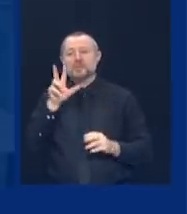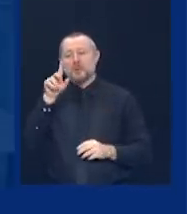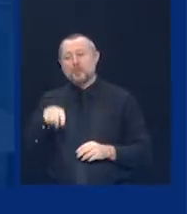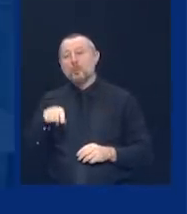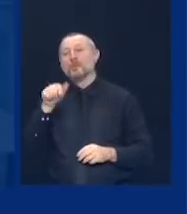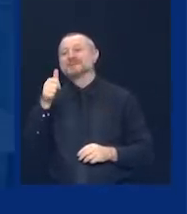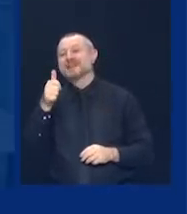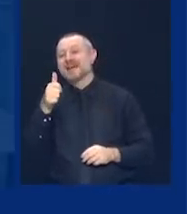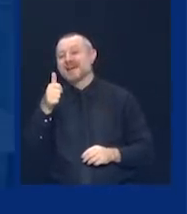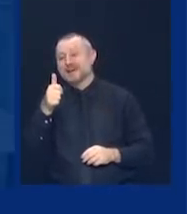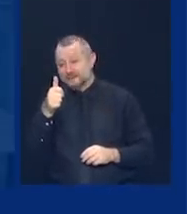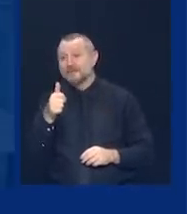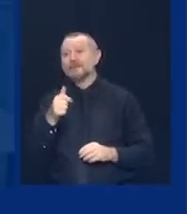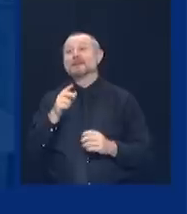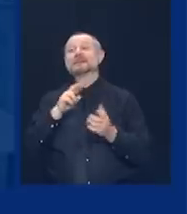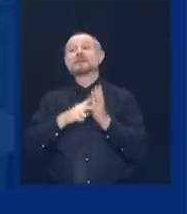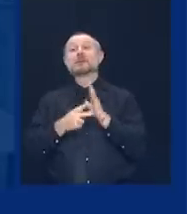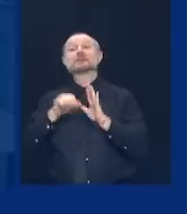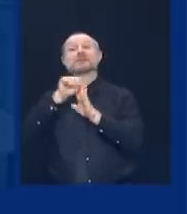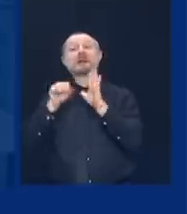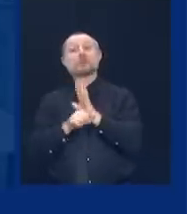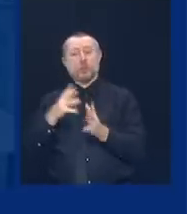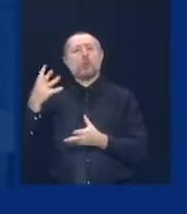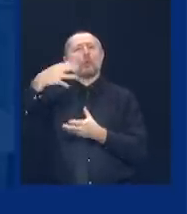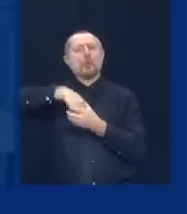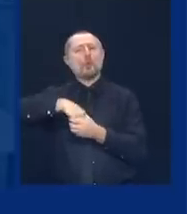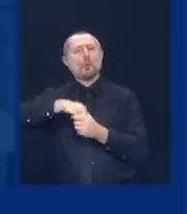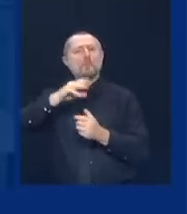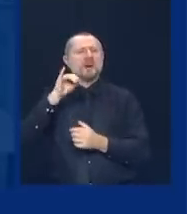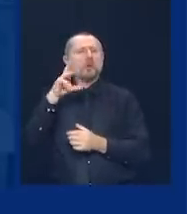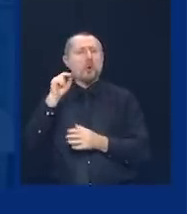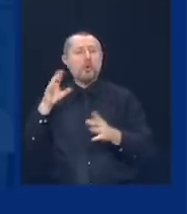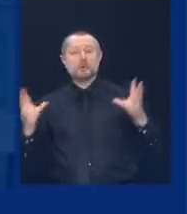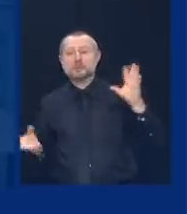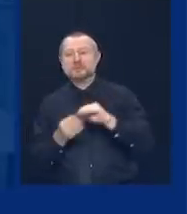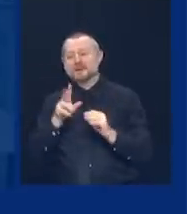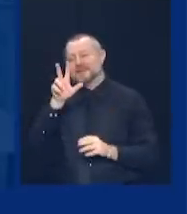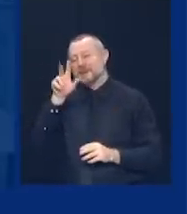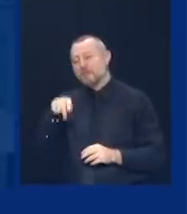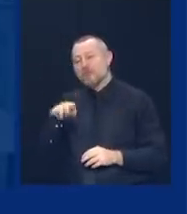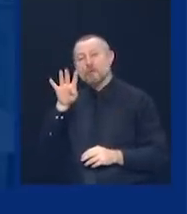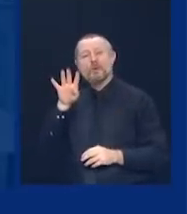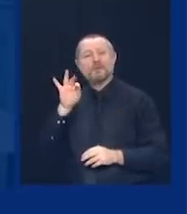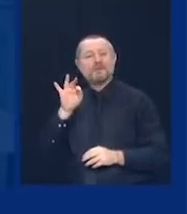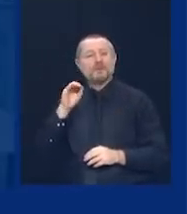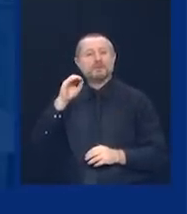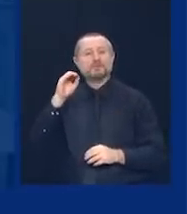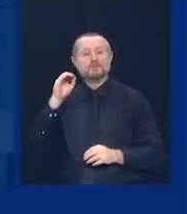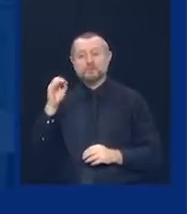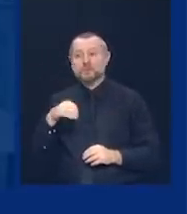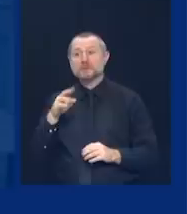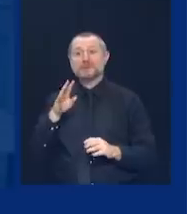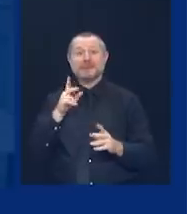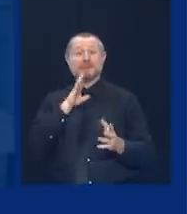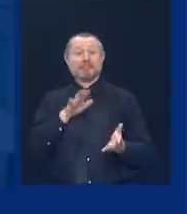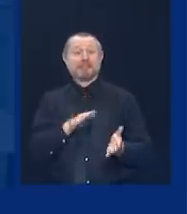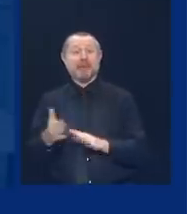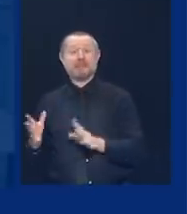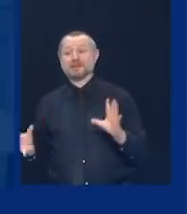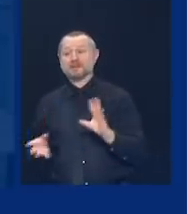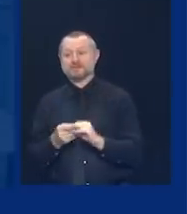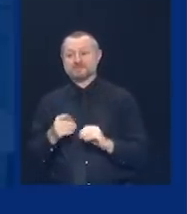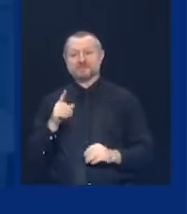Statewide with microclusters, 3.4. Statewide death, 35, they're in our thoughts and prayers. Statewide